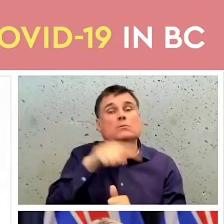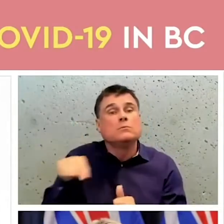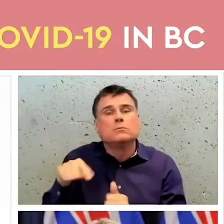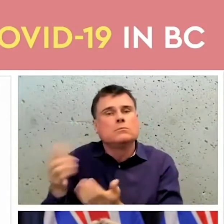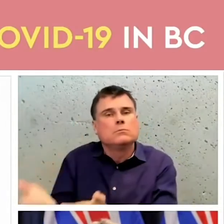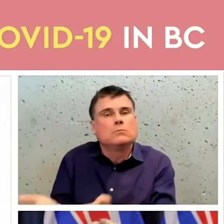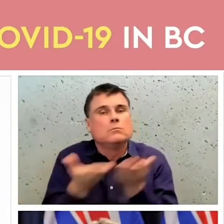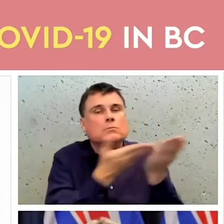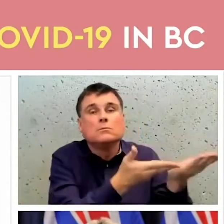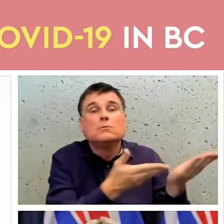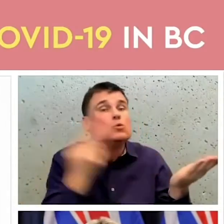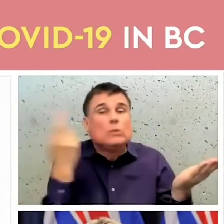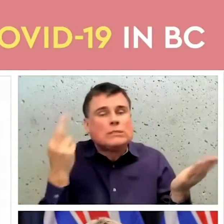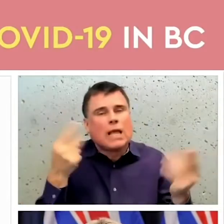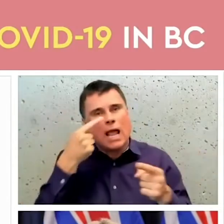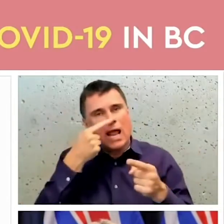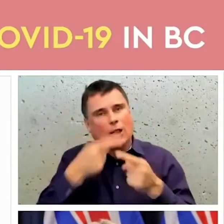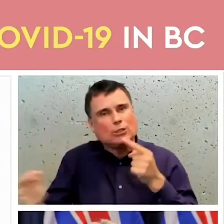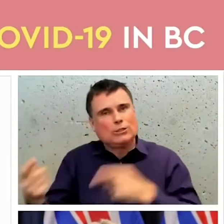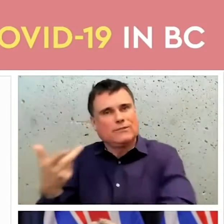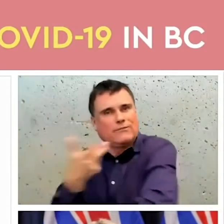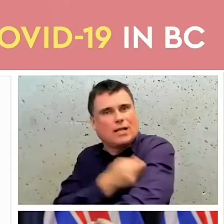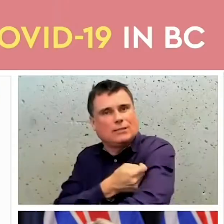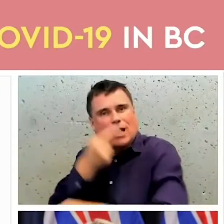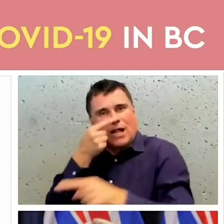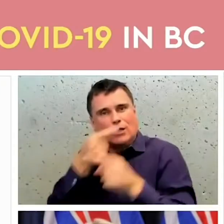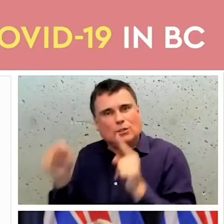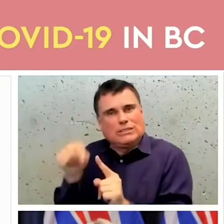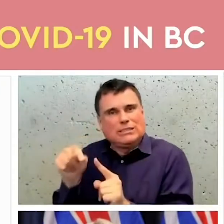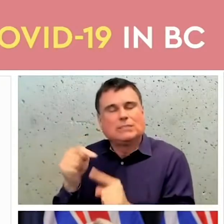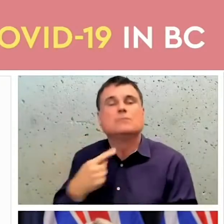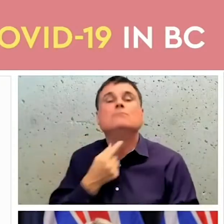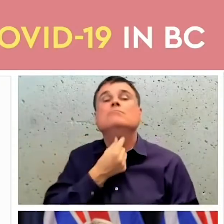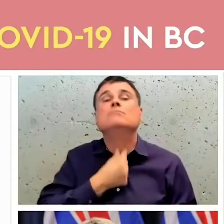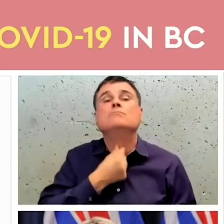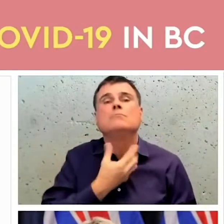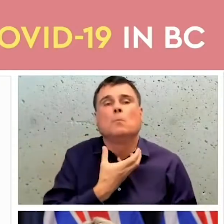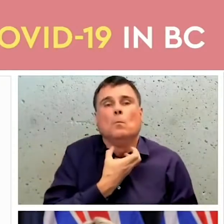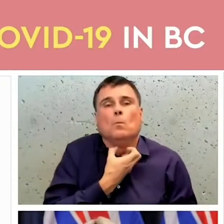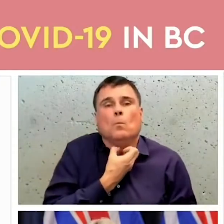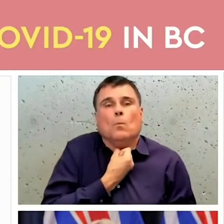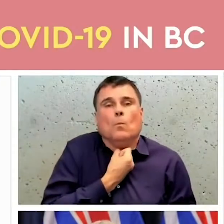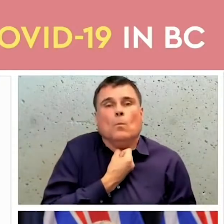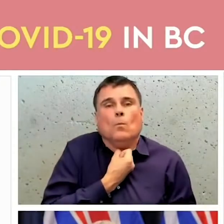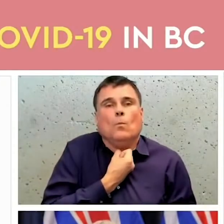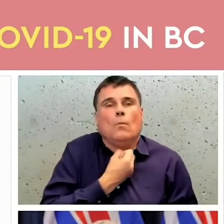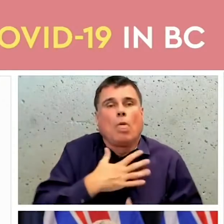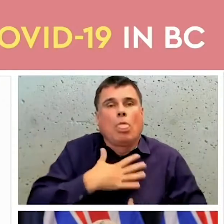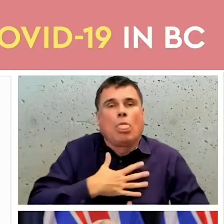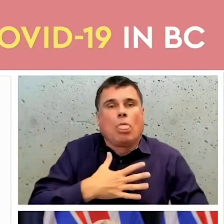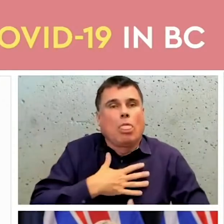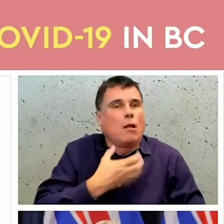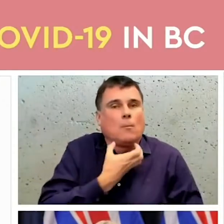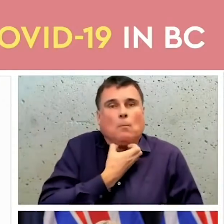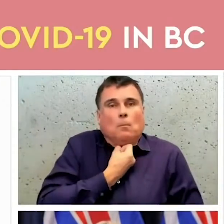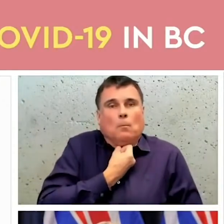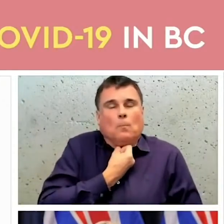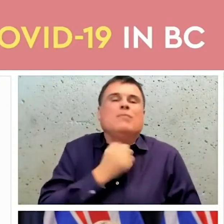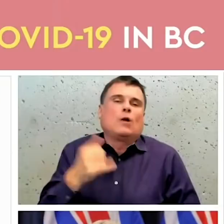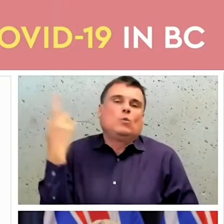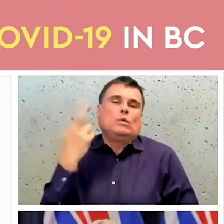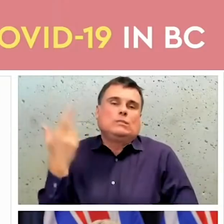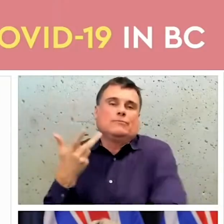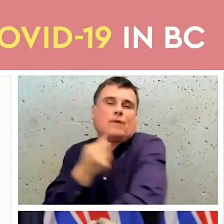So what we see from this, and what we've learned from immunization of older children, and from what we've seen around vaccination around the world,